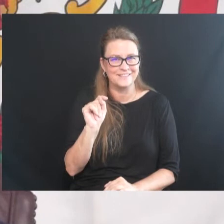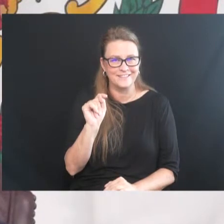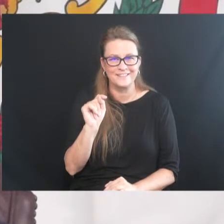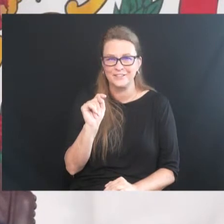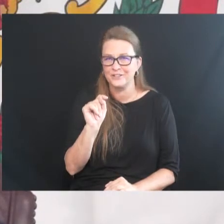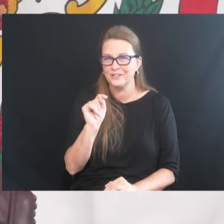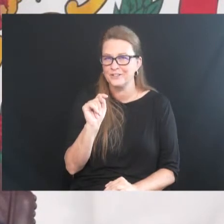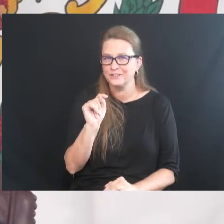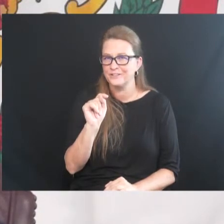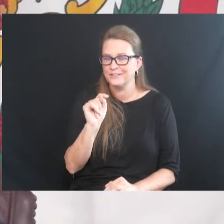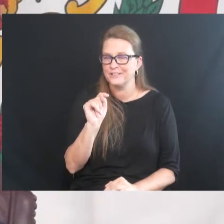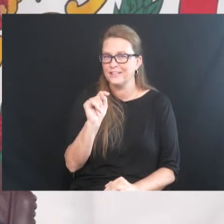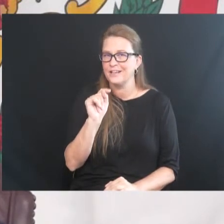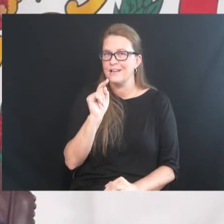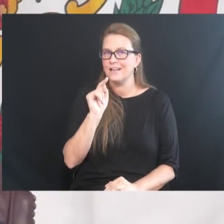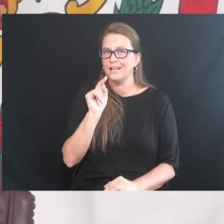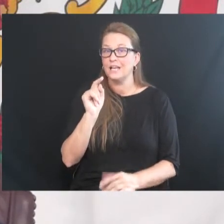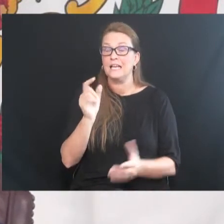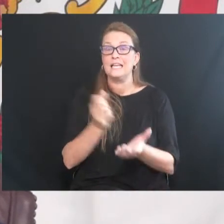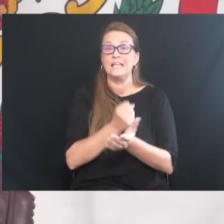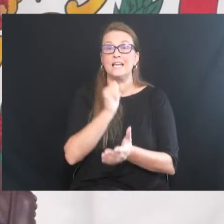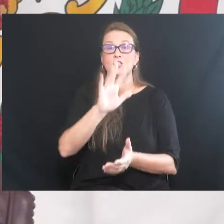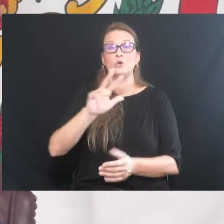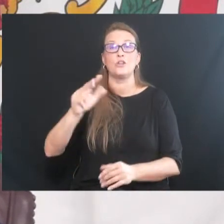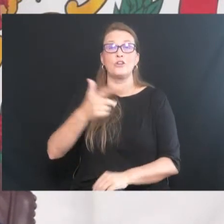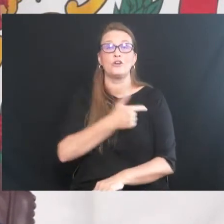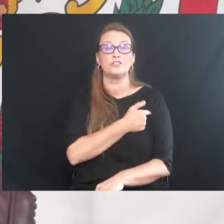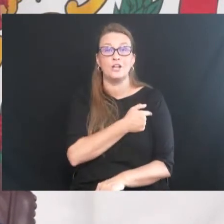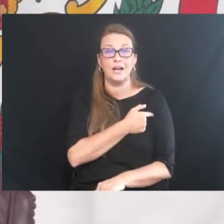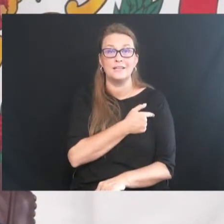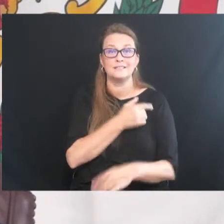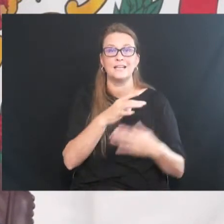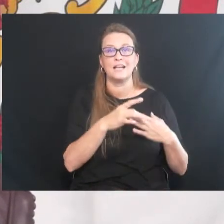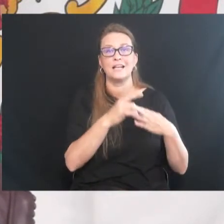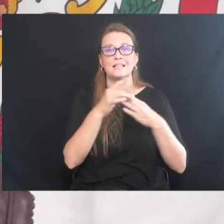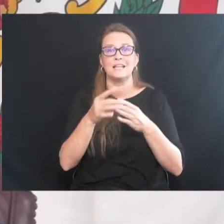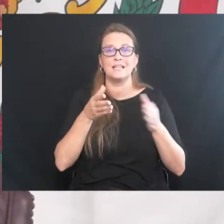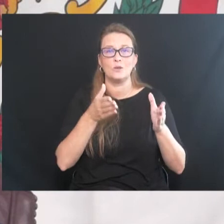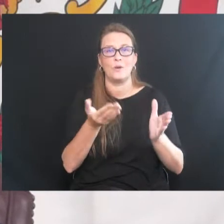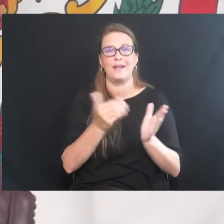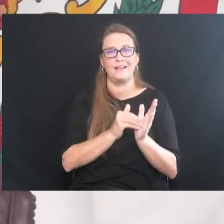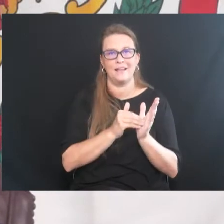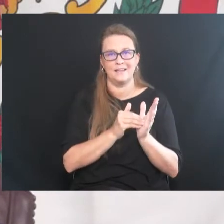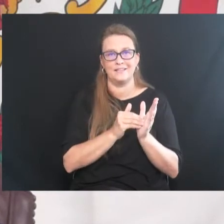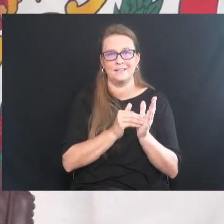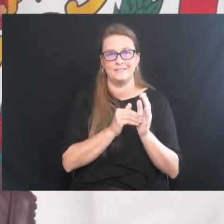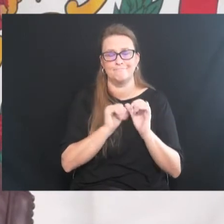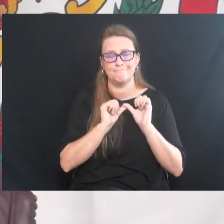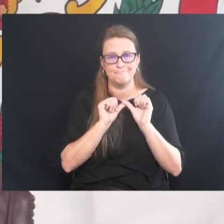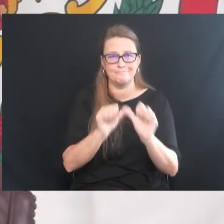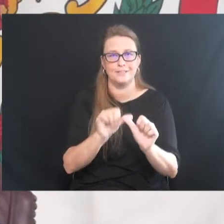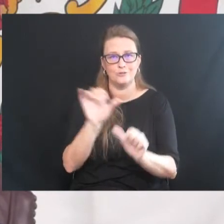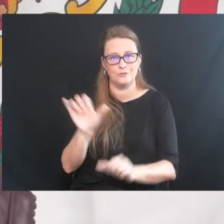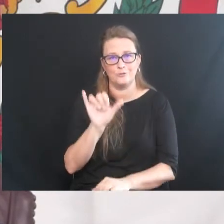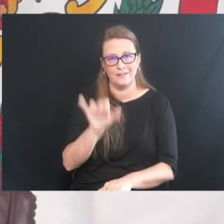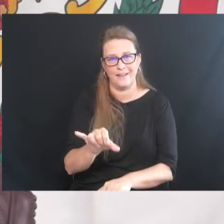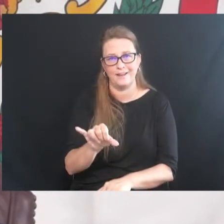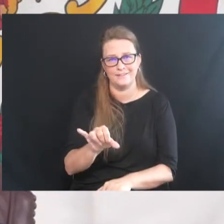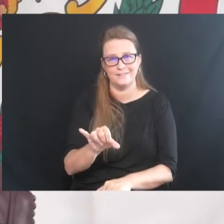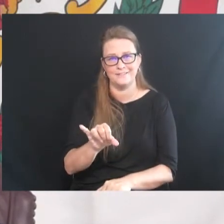the gates and absolutely get these booster shots like crazy and lead the way again. Just keep doing it. But